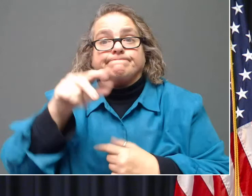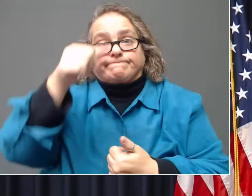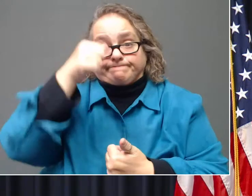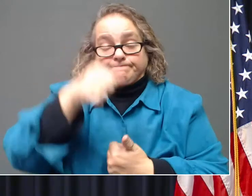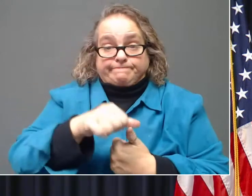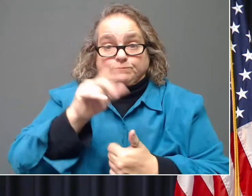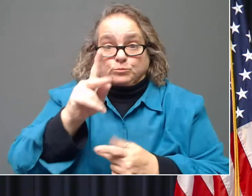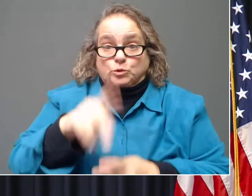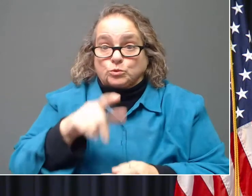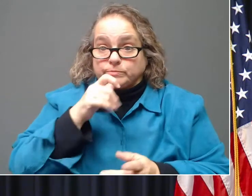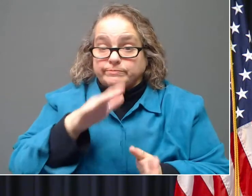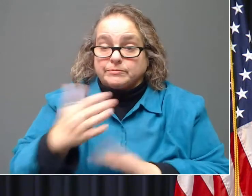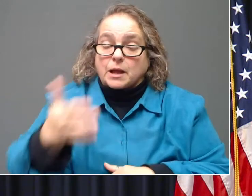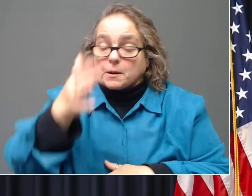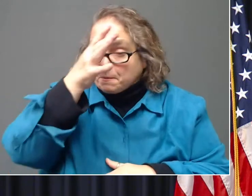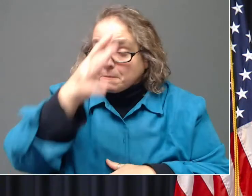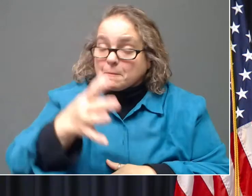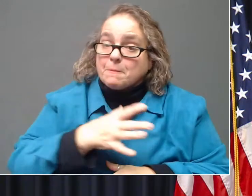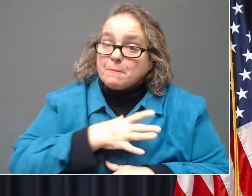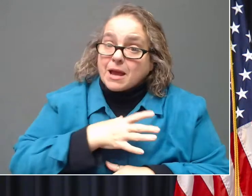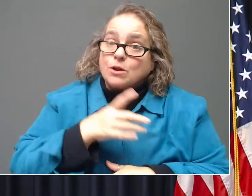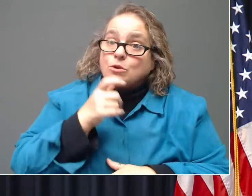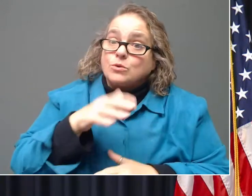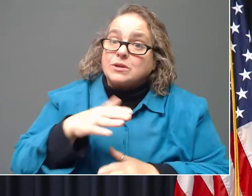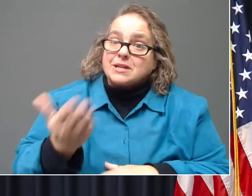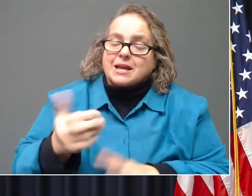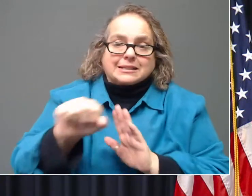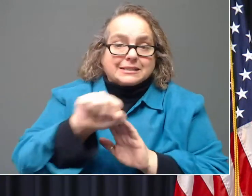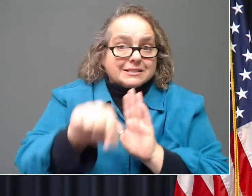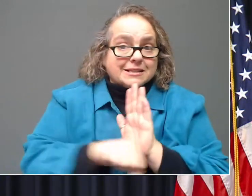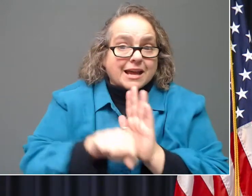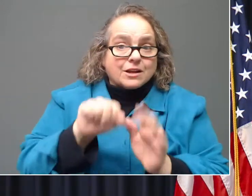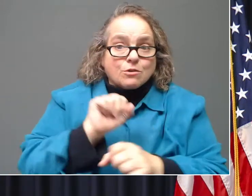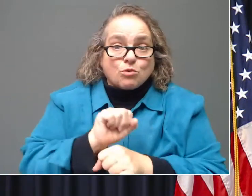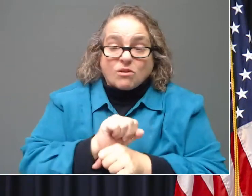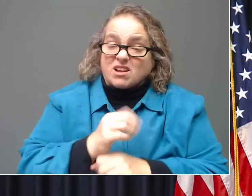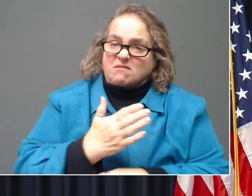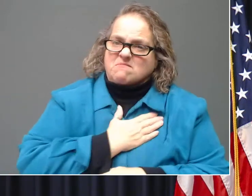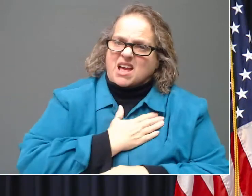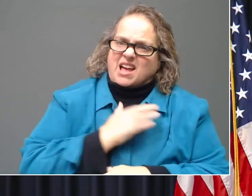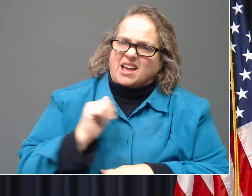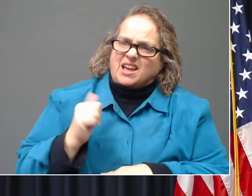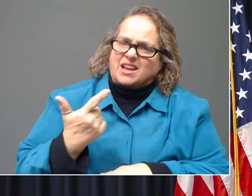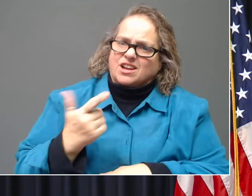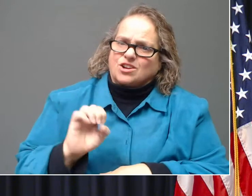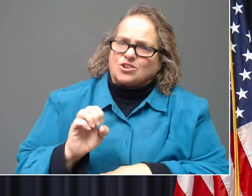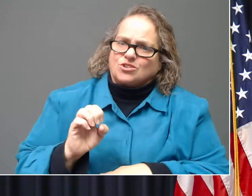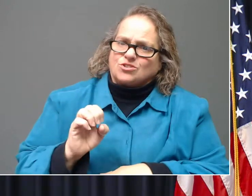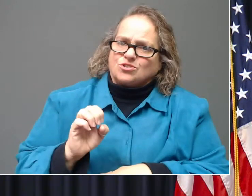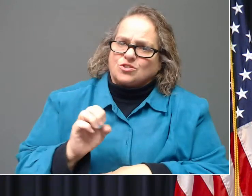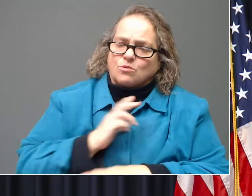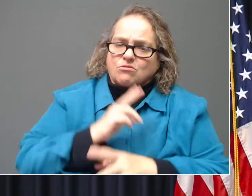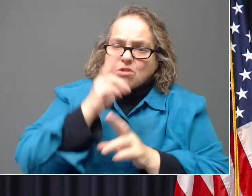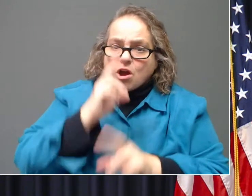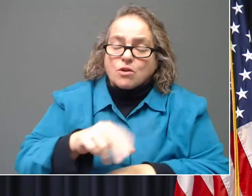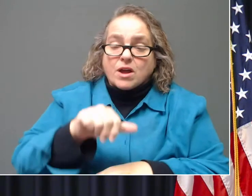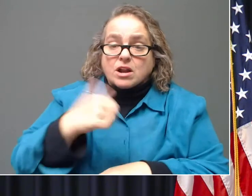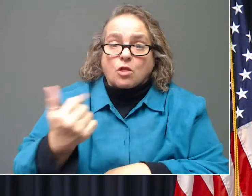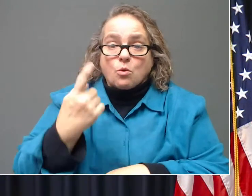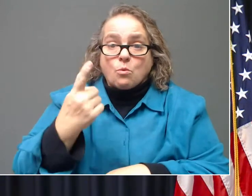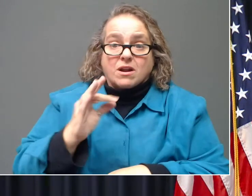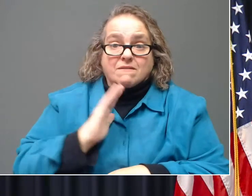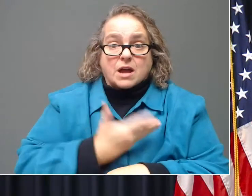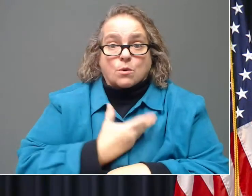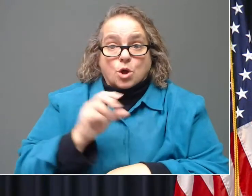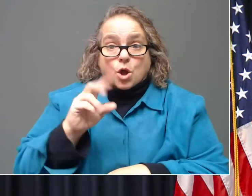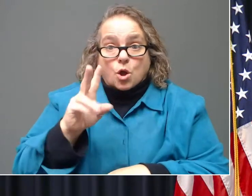is a man we lost, again, a state employee, who's my age. Today, we honor another one of our own on